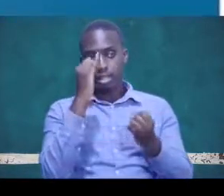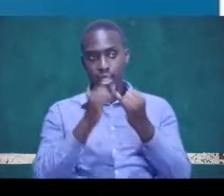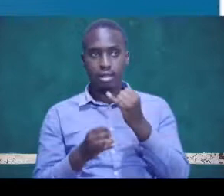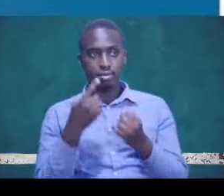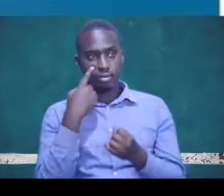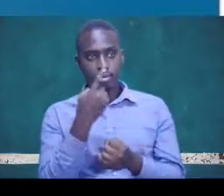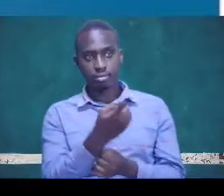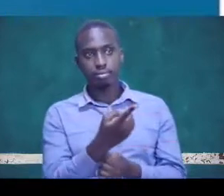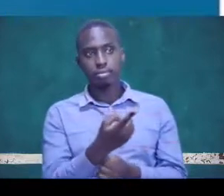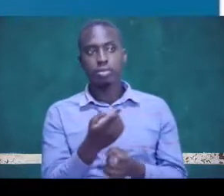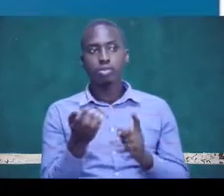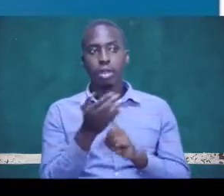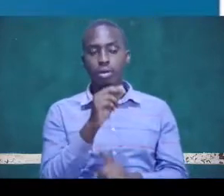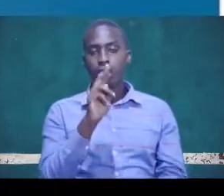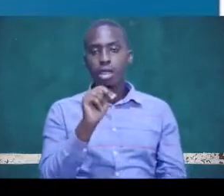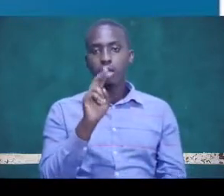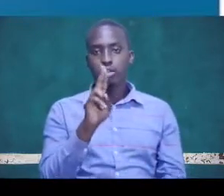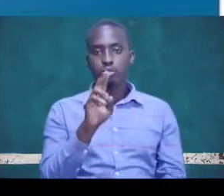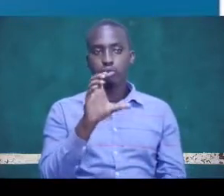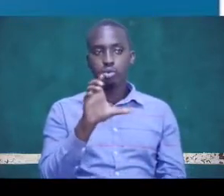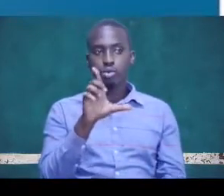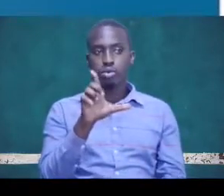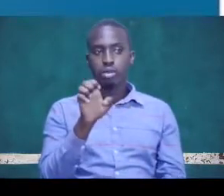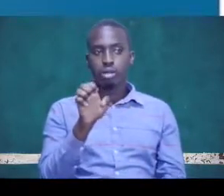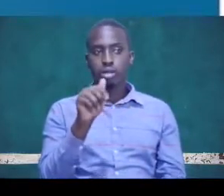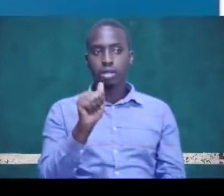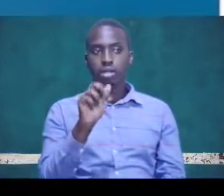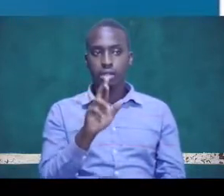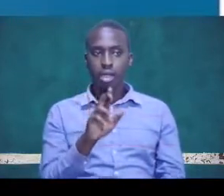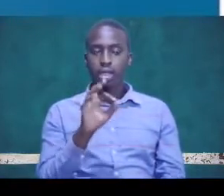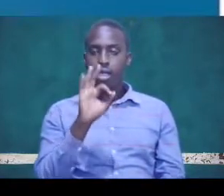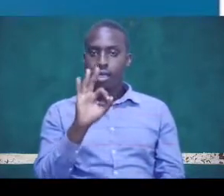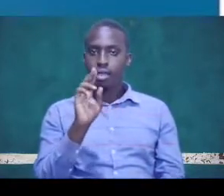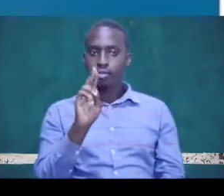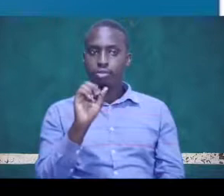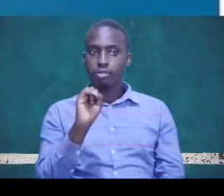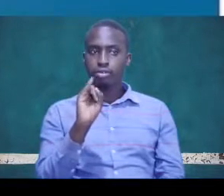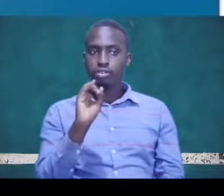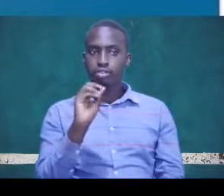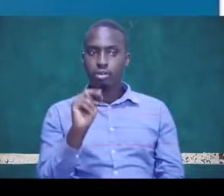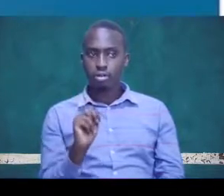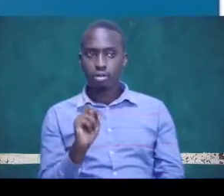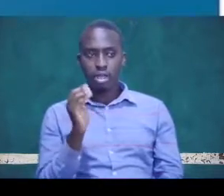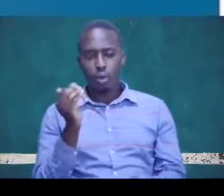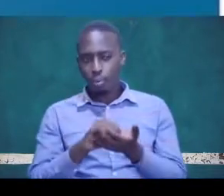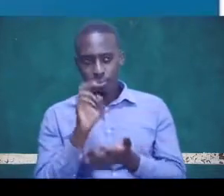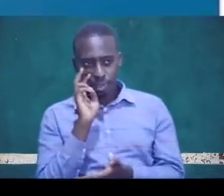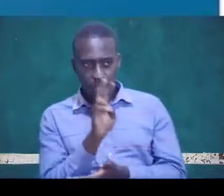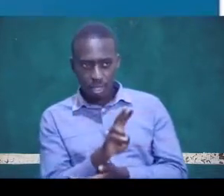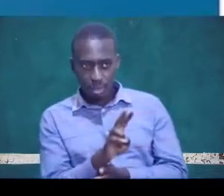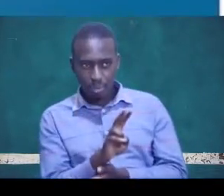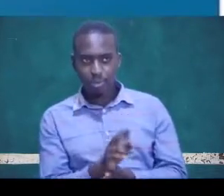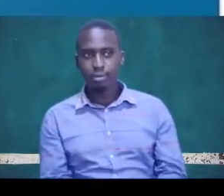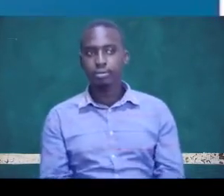saying that we have nuclear fusion. Straight. Watch it again. So we